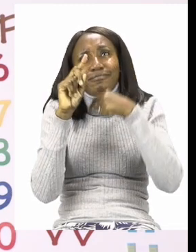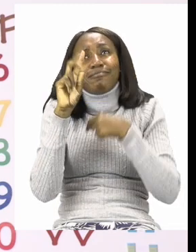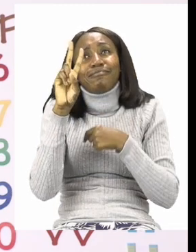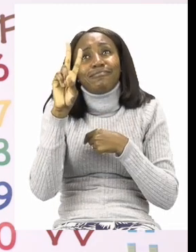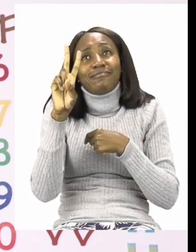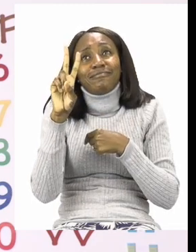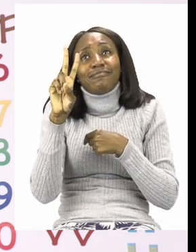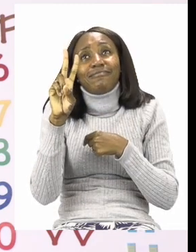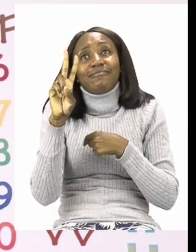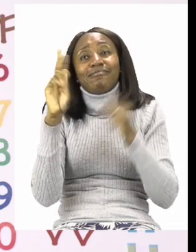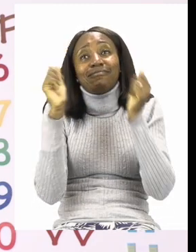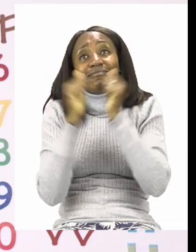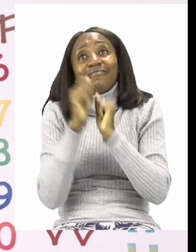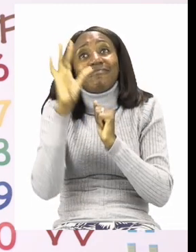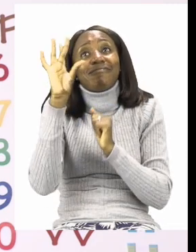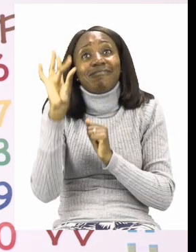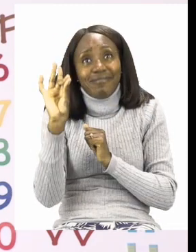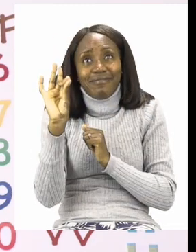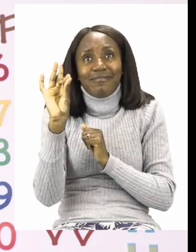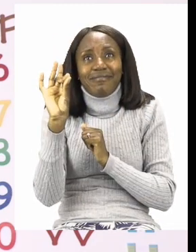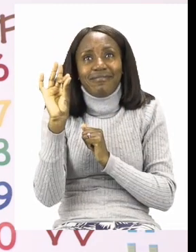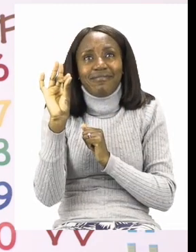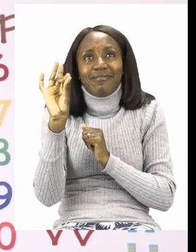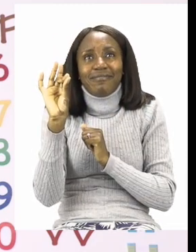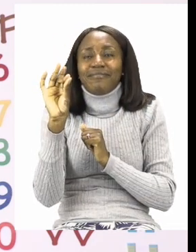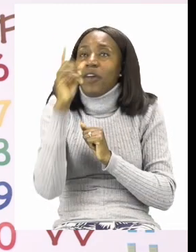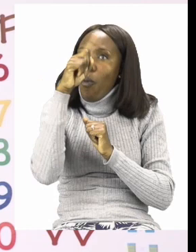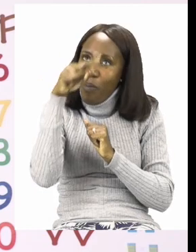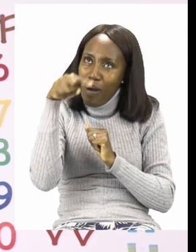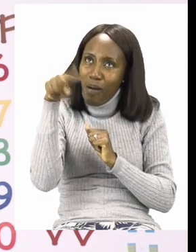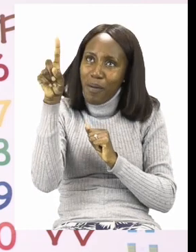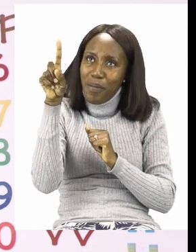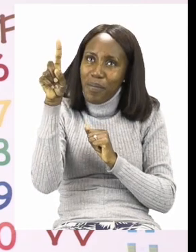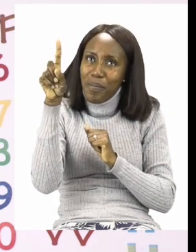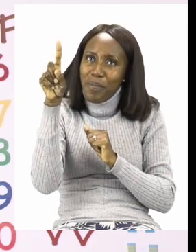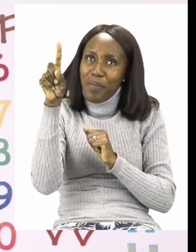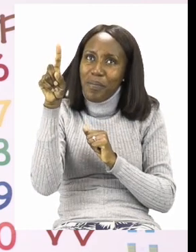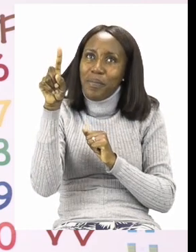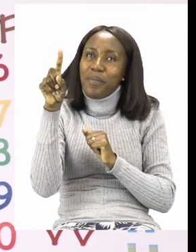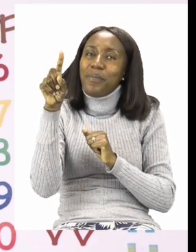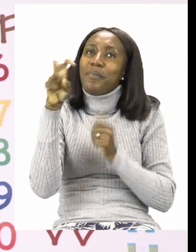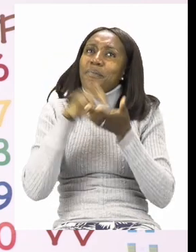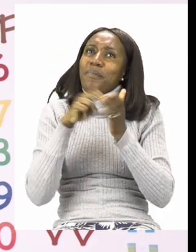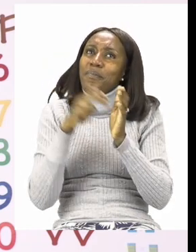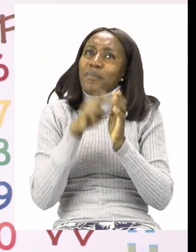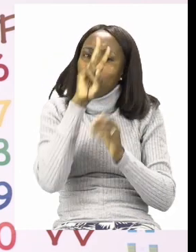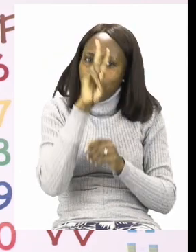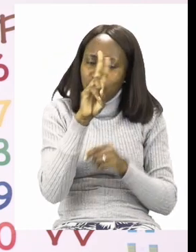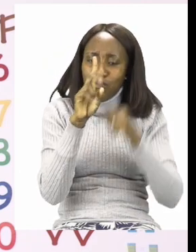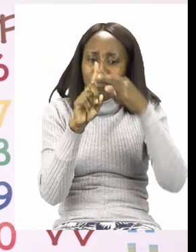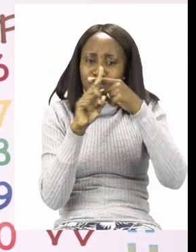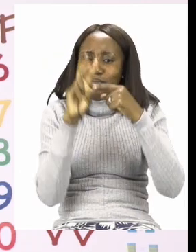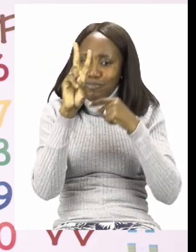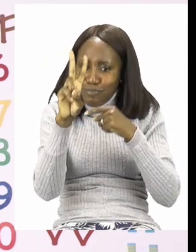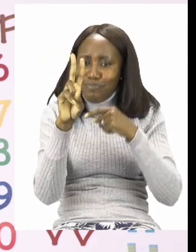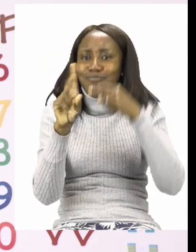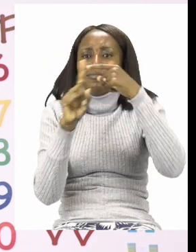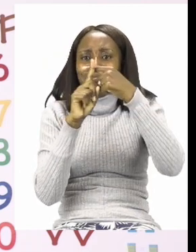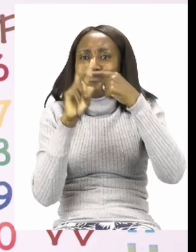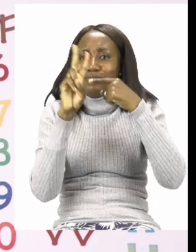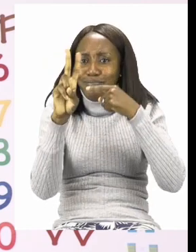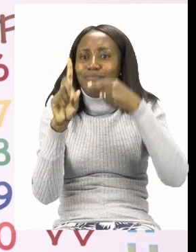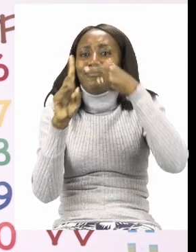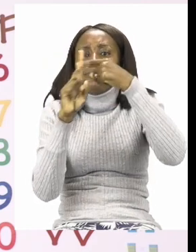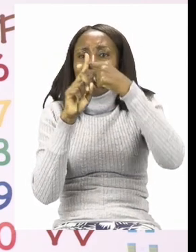us 8. That's right. So that means 2 plus 2 plus 2